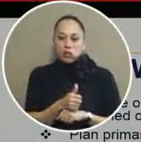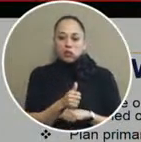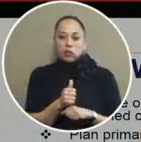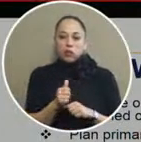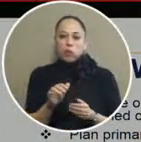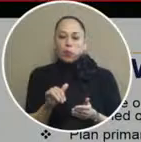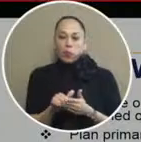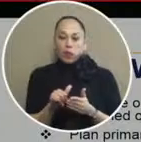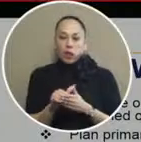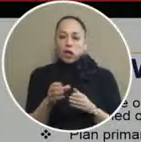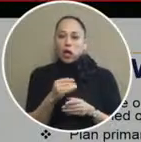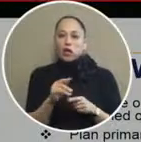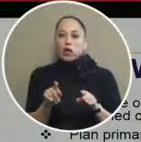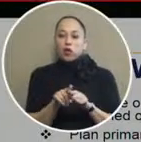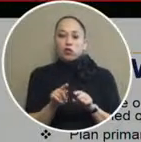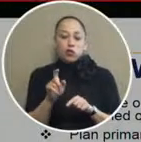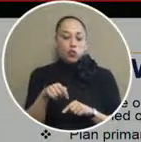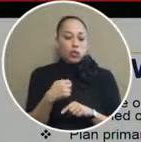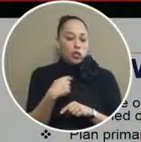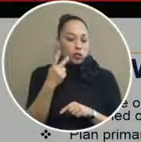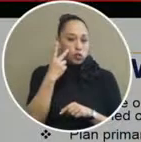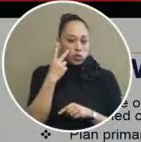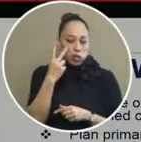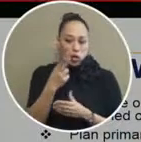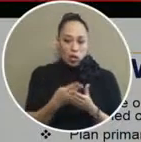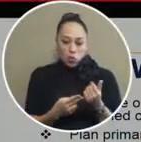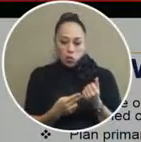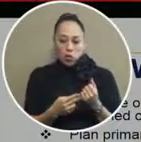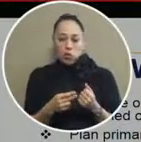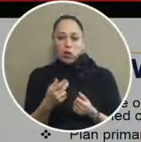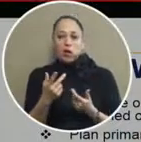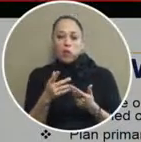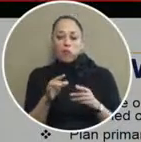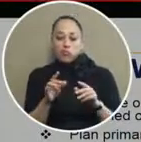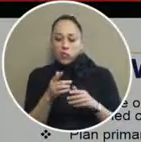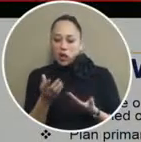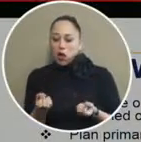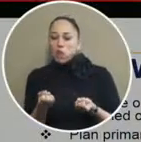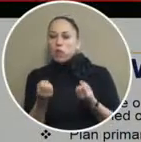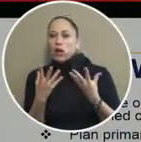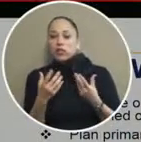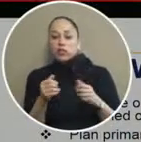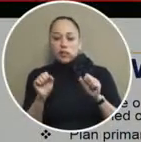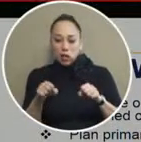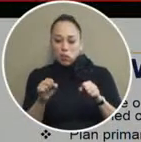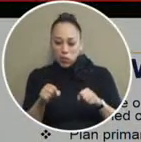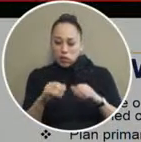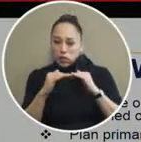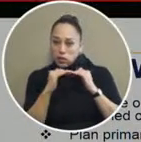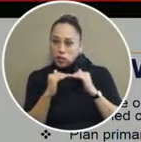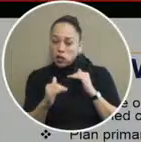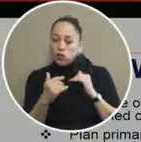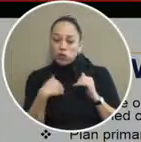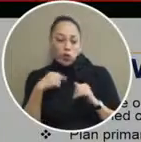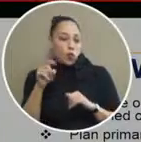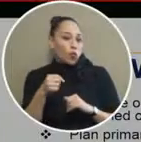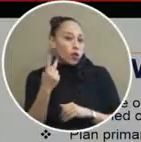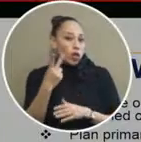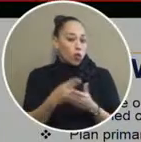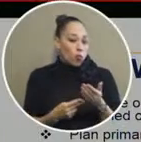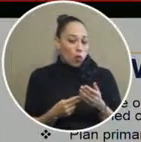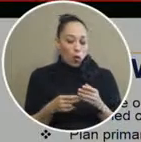trend. We'll also need to see that both the hospital bed and ICU bed capacity is stable. And so if we meet both of